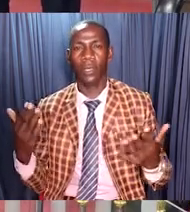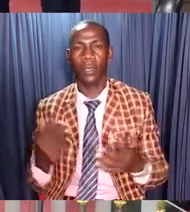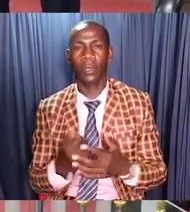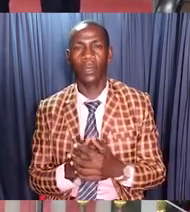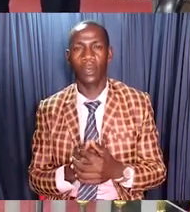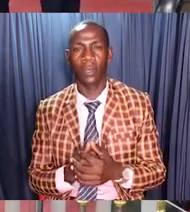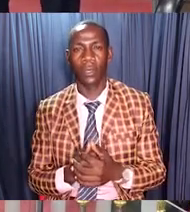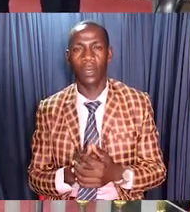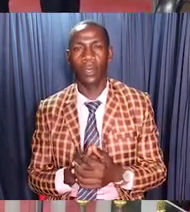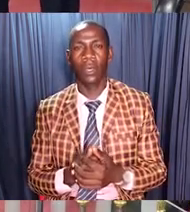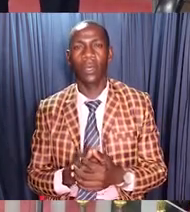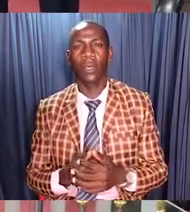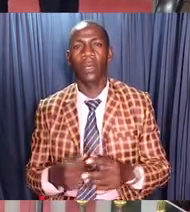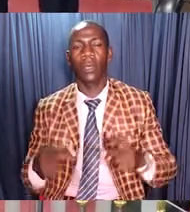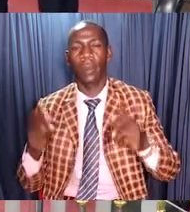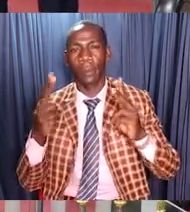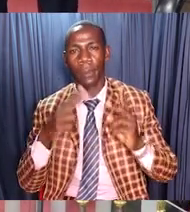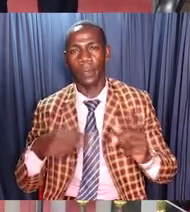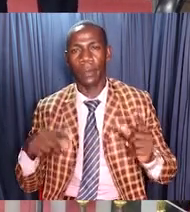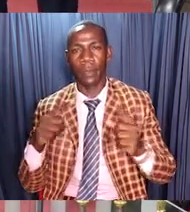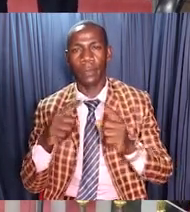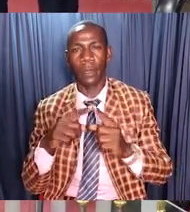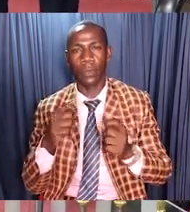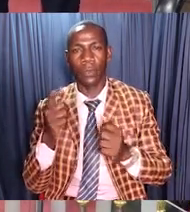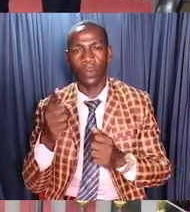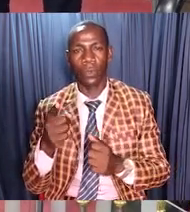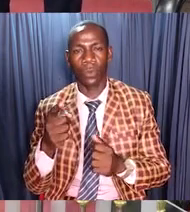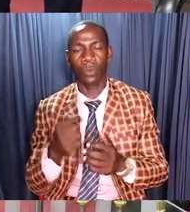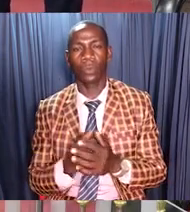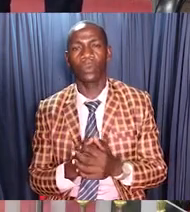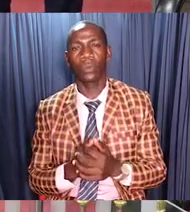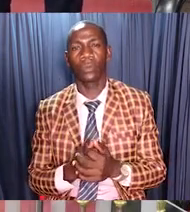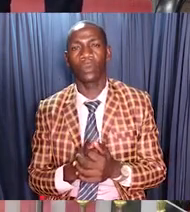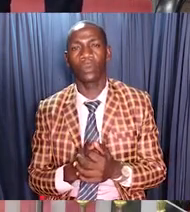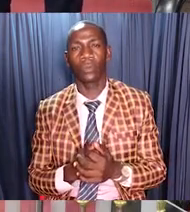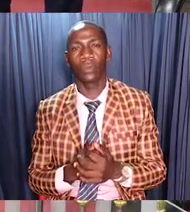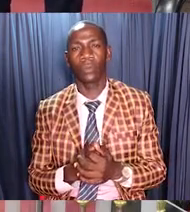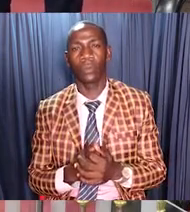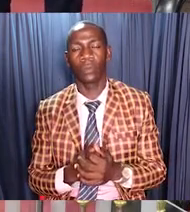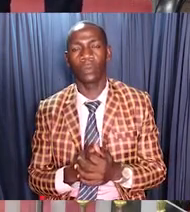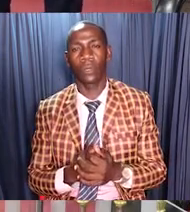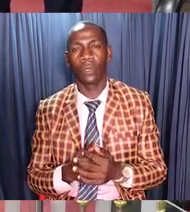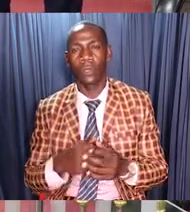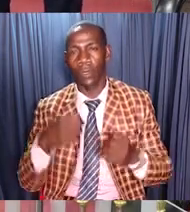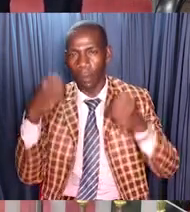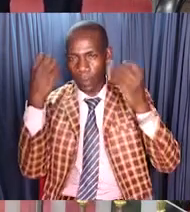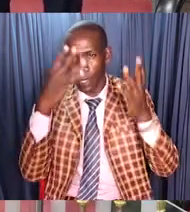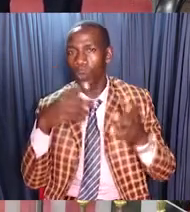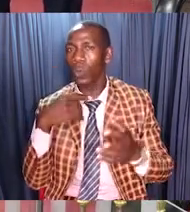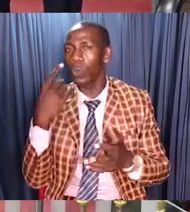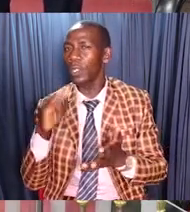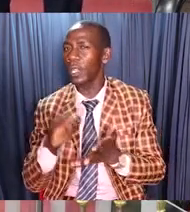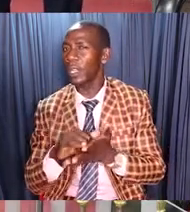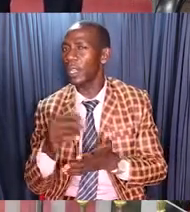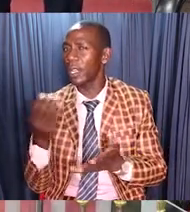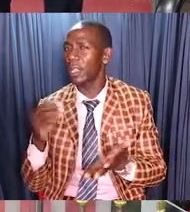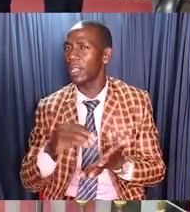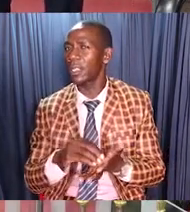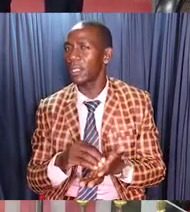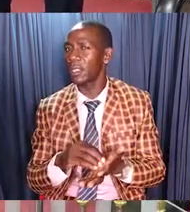Hallelujah. Amani iwe kwenu. Peace be unto you. Ah, wakashangani nani? They were surprised again. Who is this